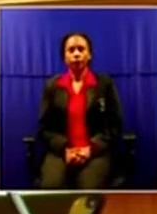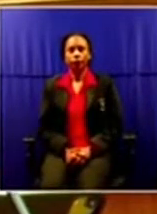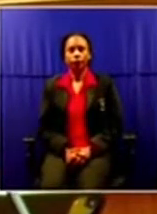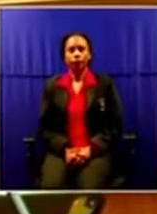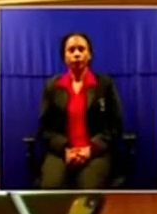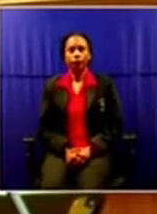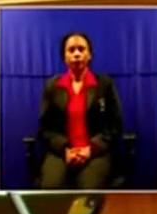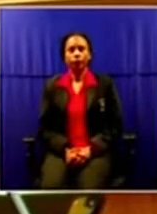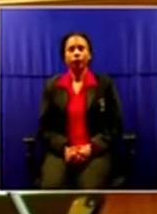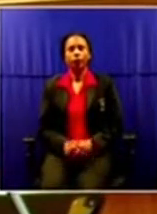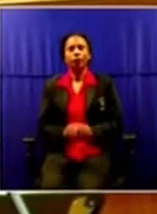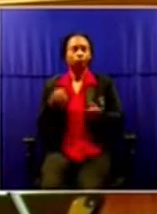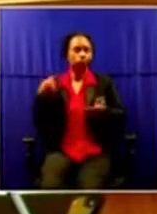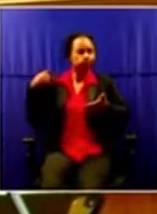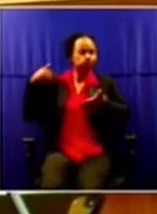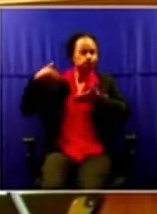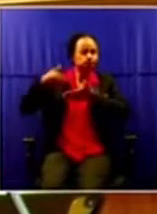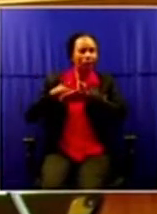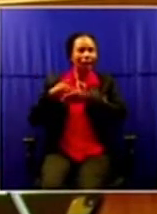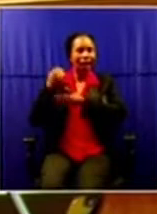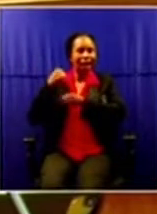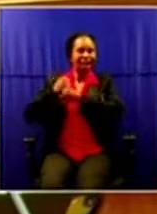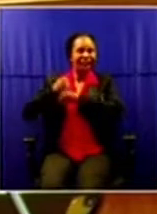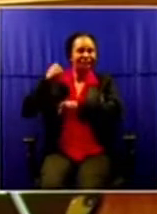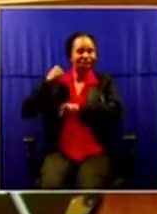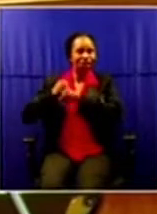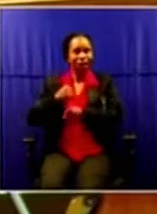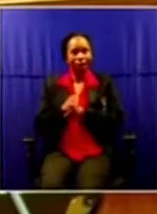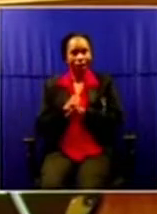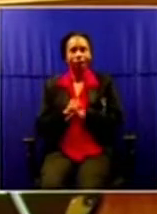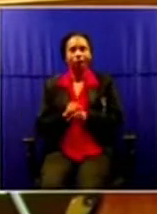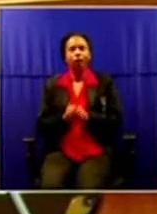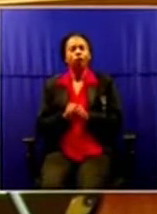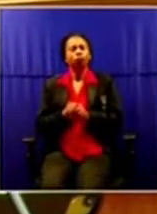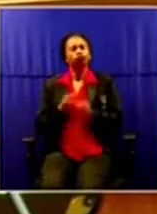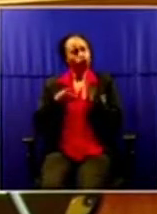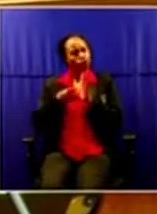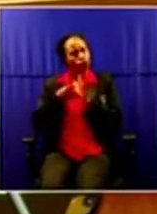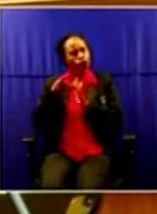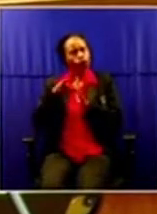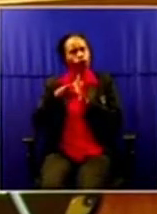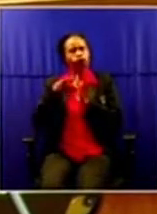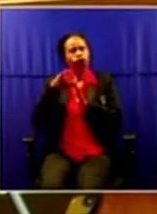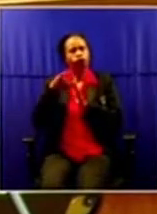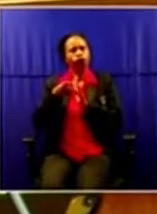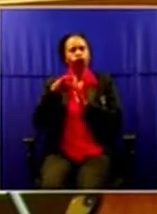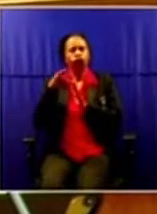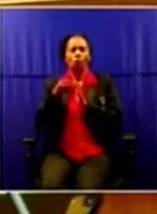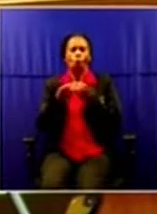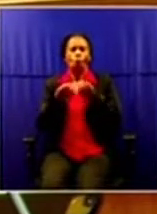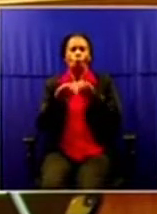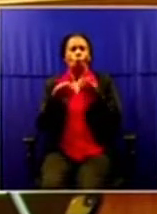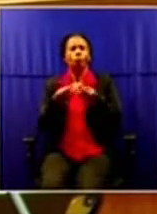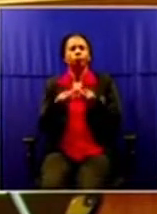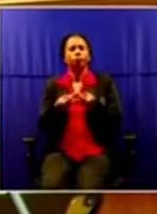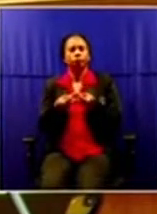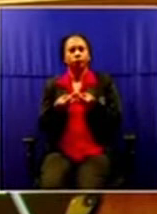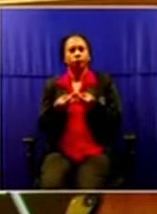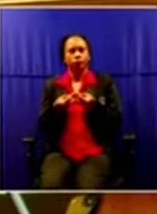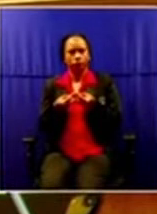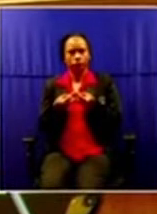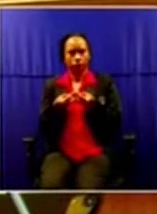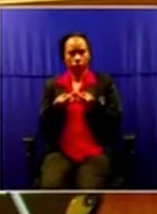So over many years, but they've also been developed through working together with